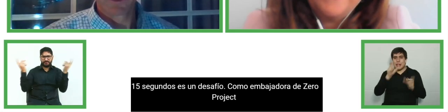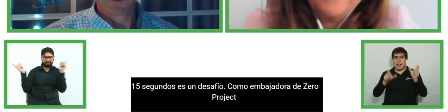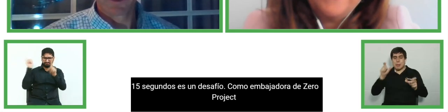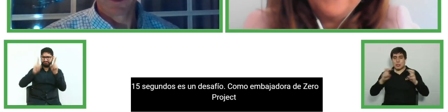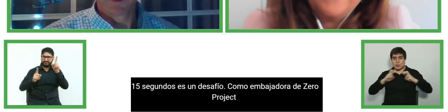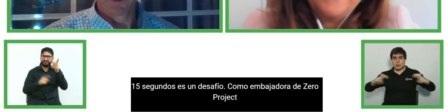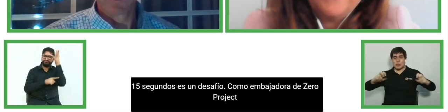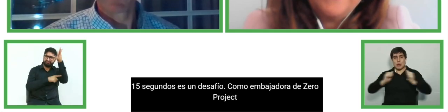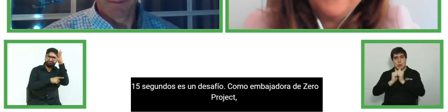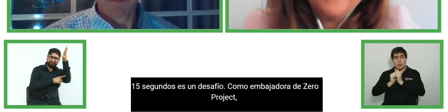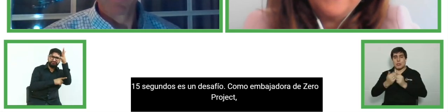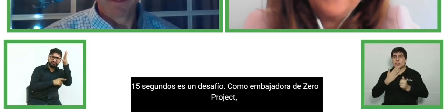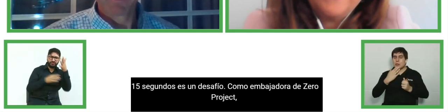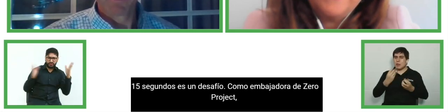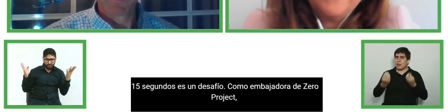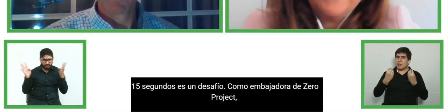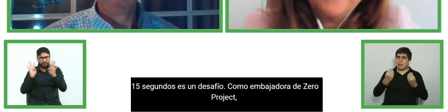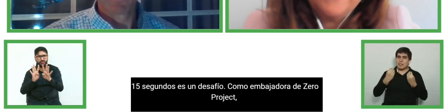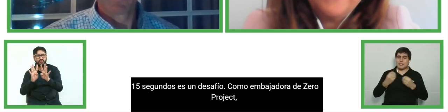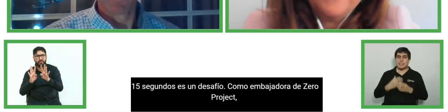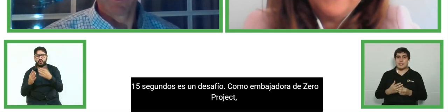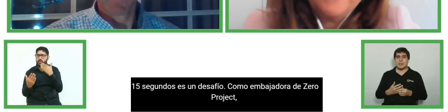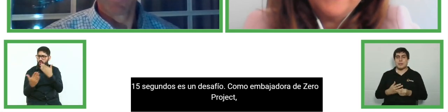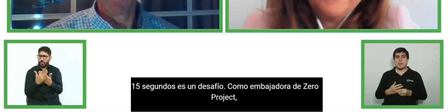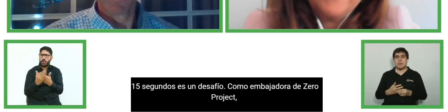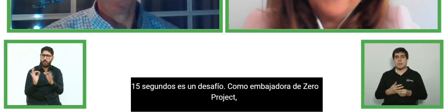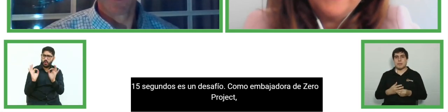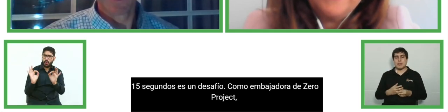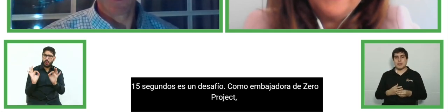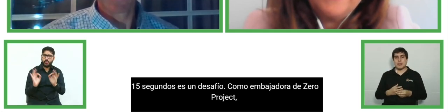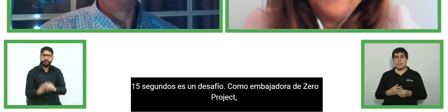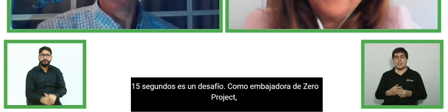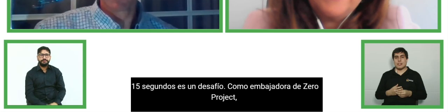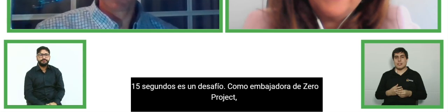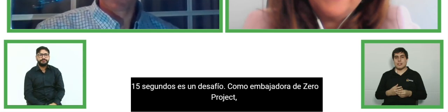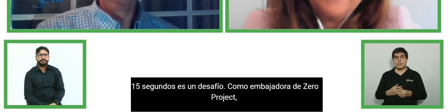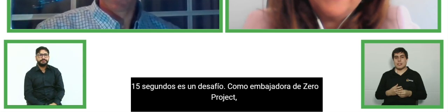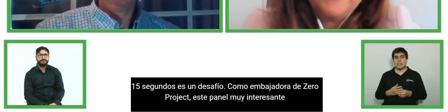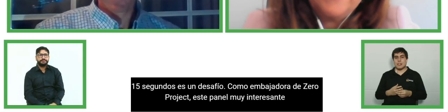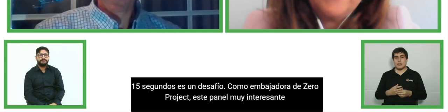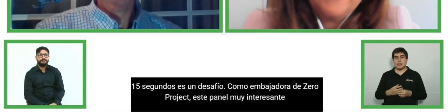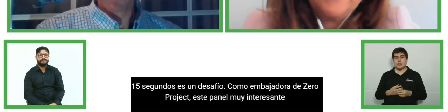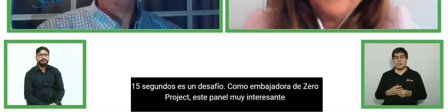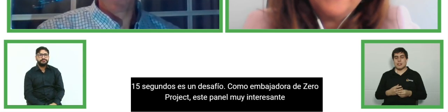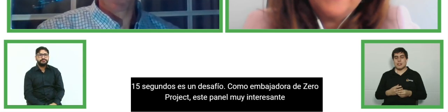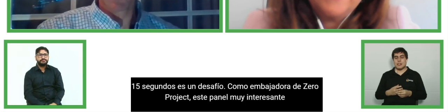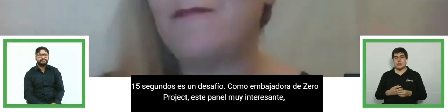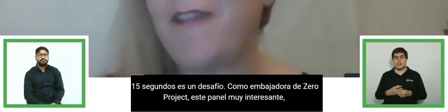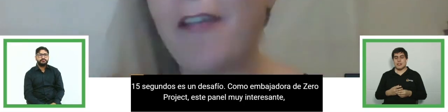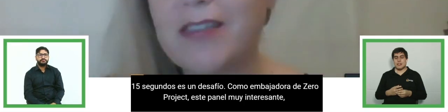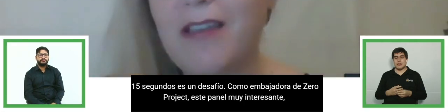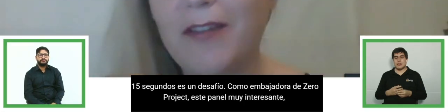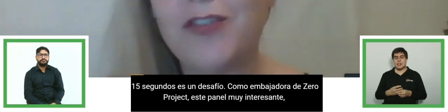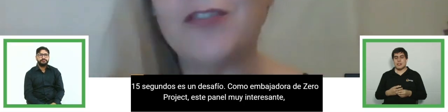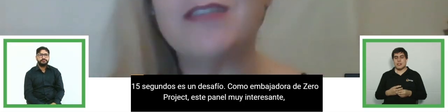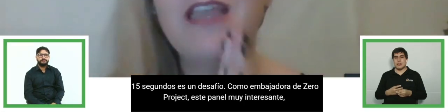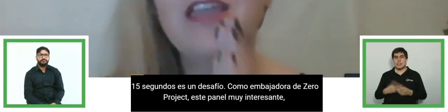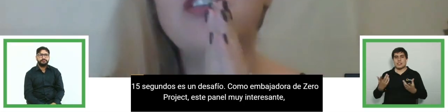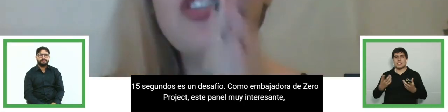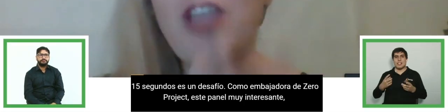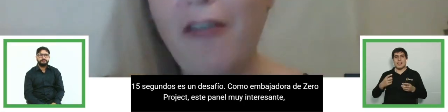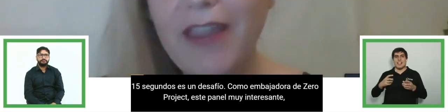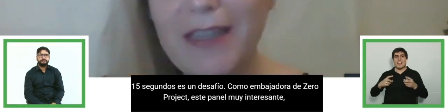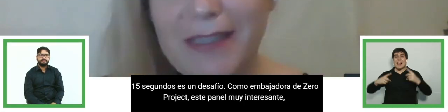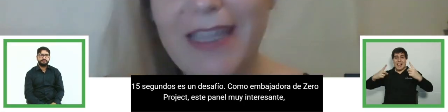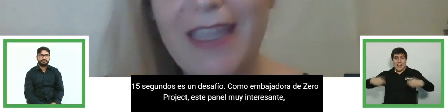the wheel when the wheel is there. In various countries, in various cultures, sharing is the key. And I think that